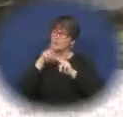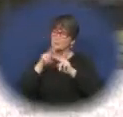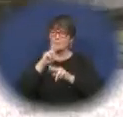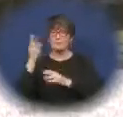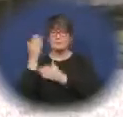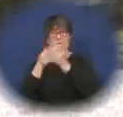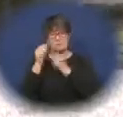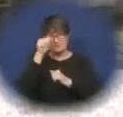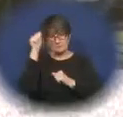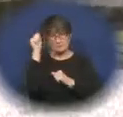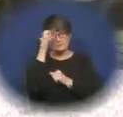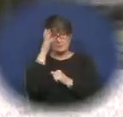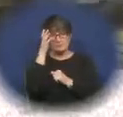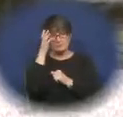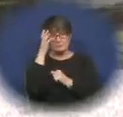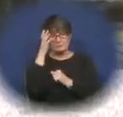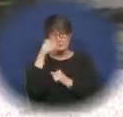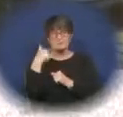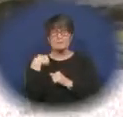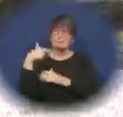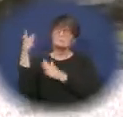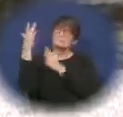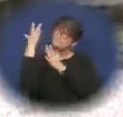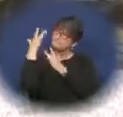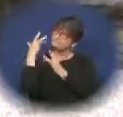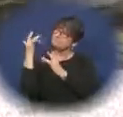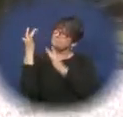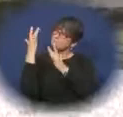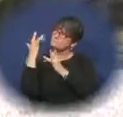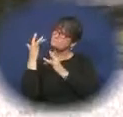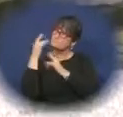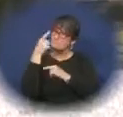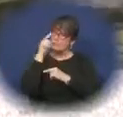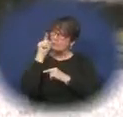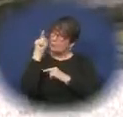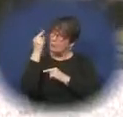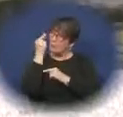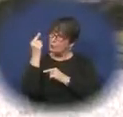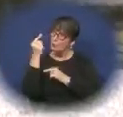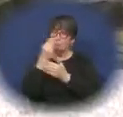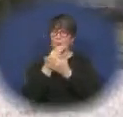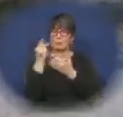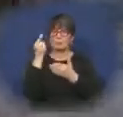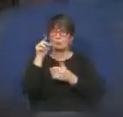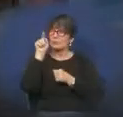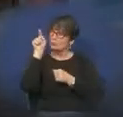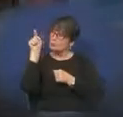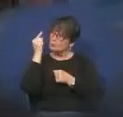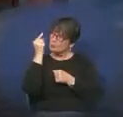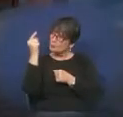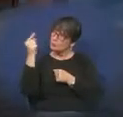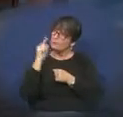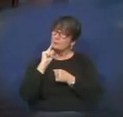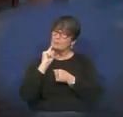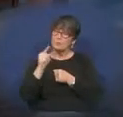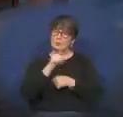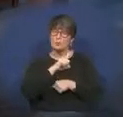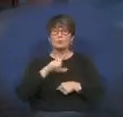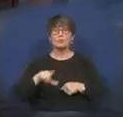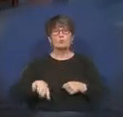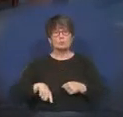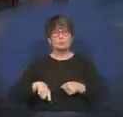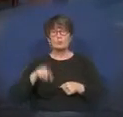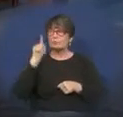seated at the right hand of the Father, have mercy on us. For you alone are the Holy One, you alone are the